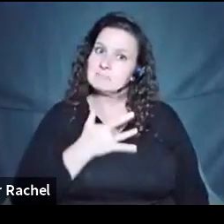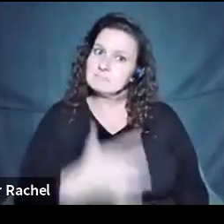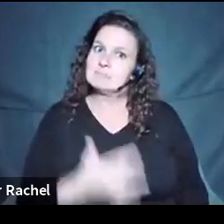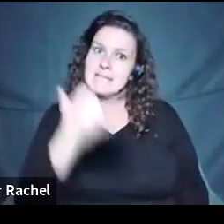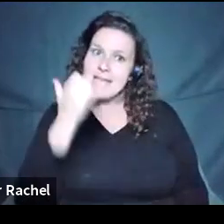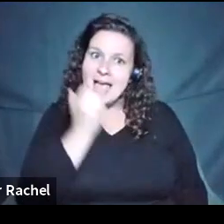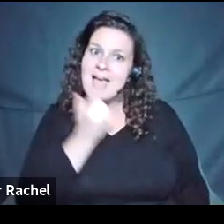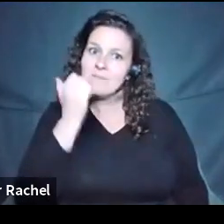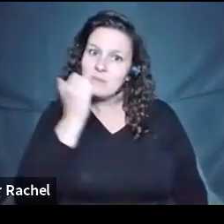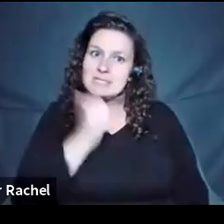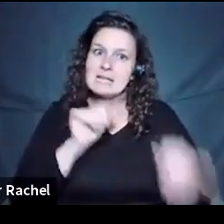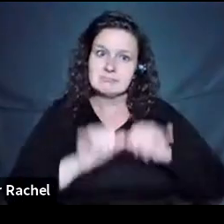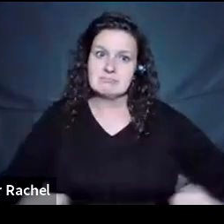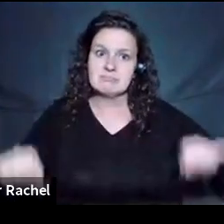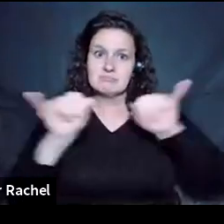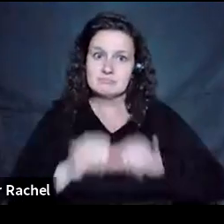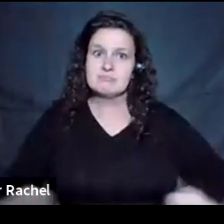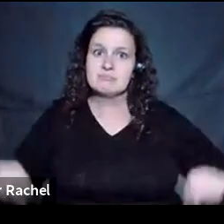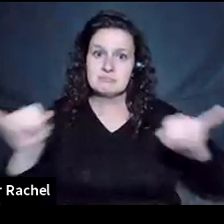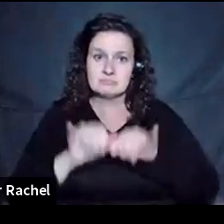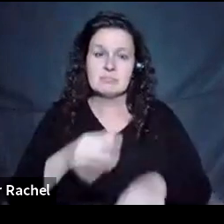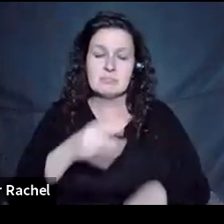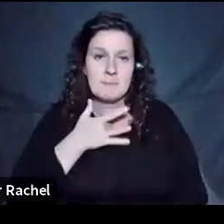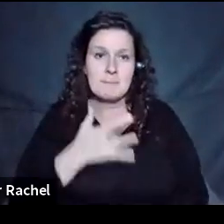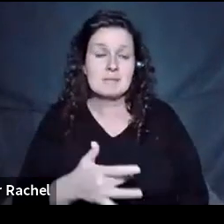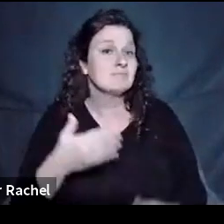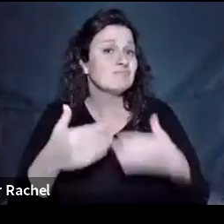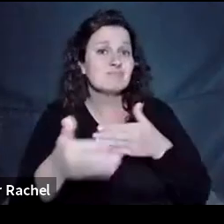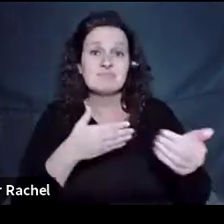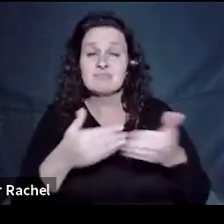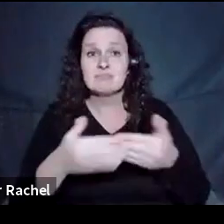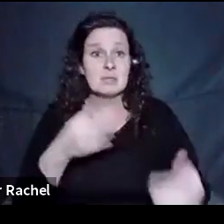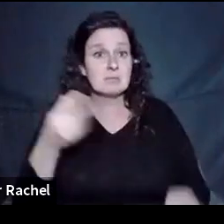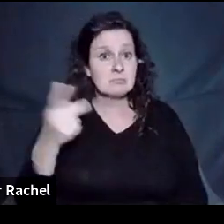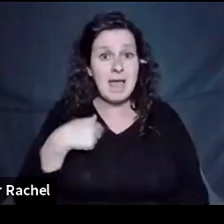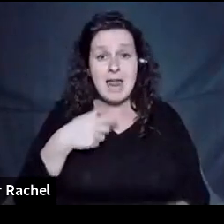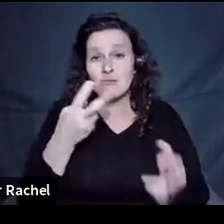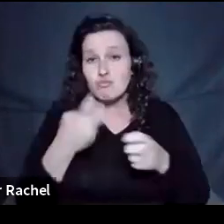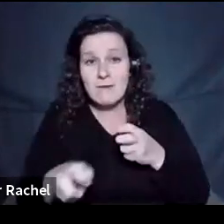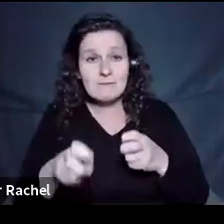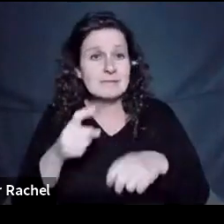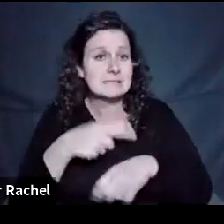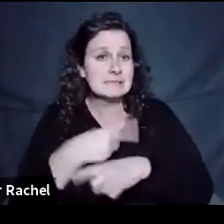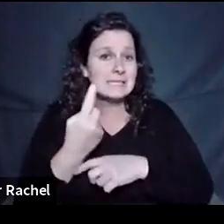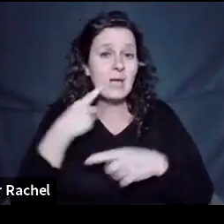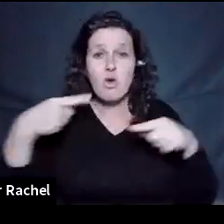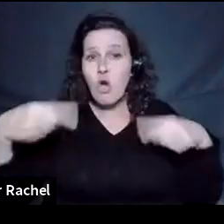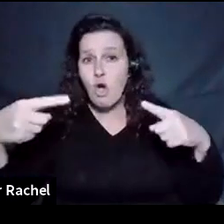every day. You know, no matter if we had a rough day, no matter if we had an